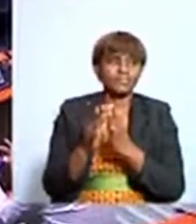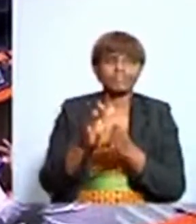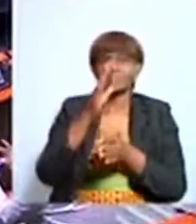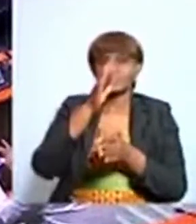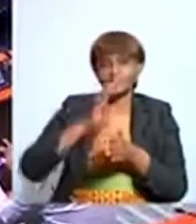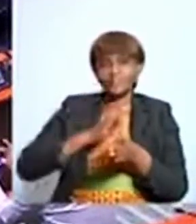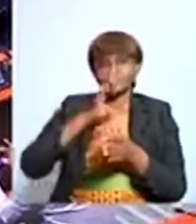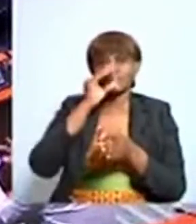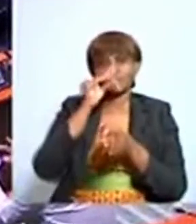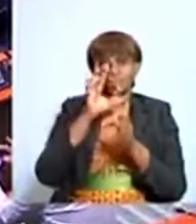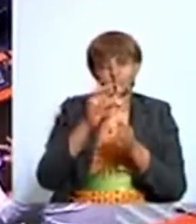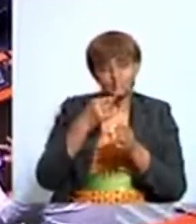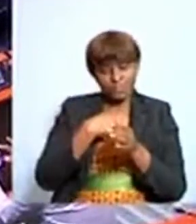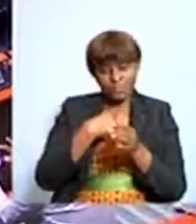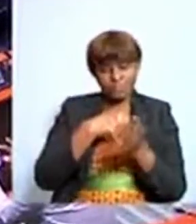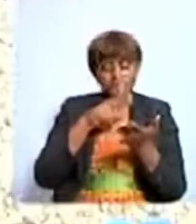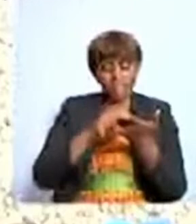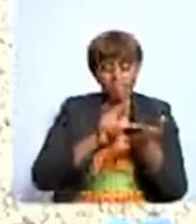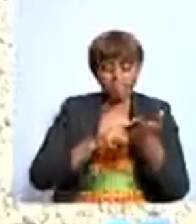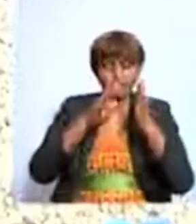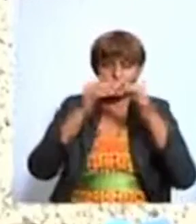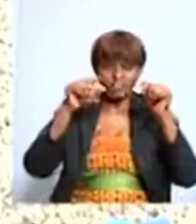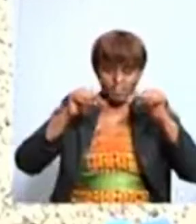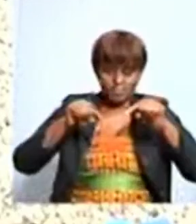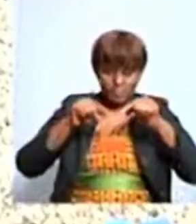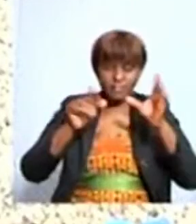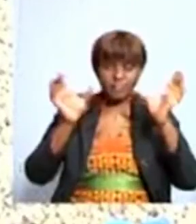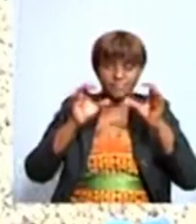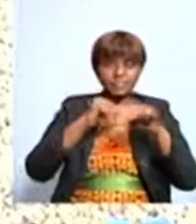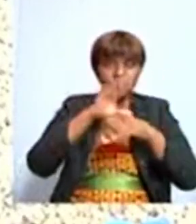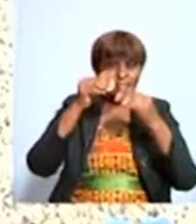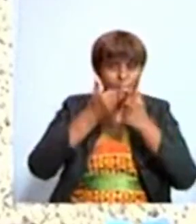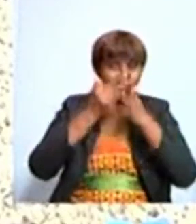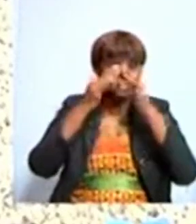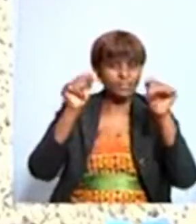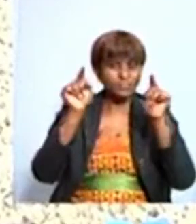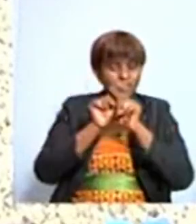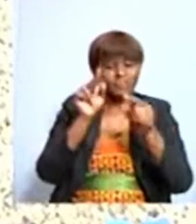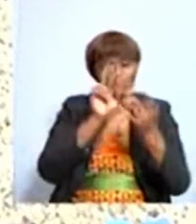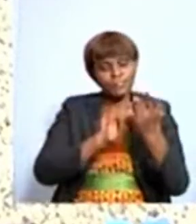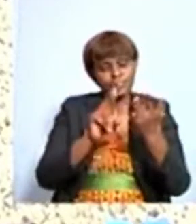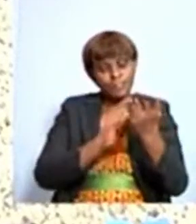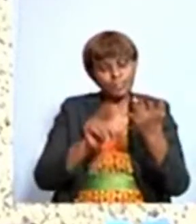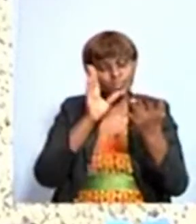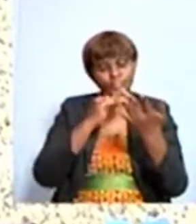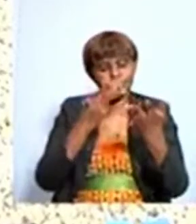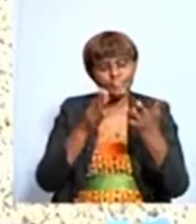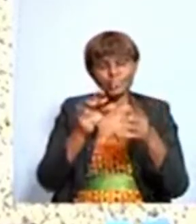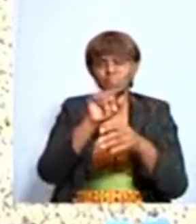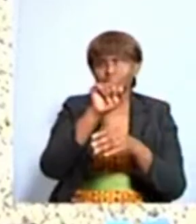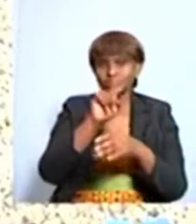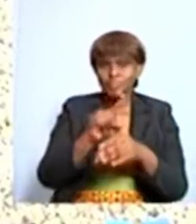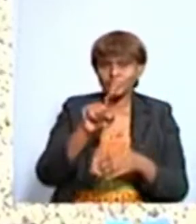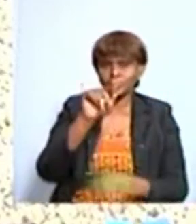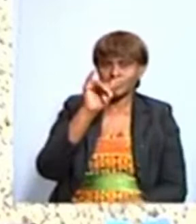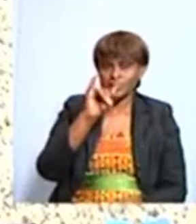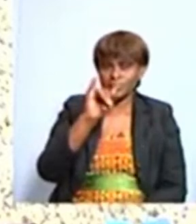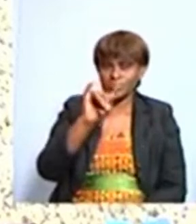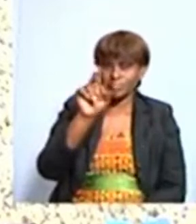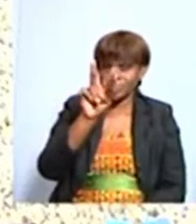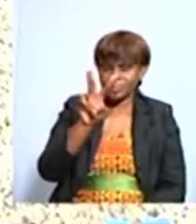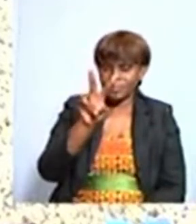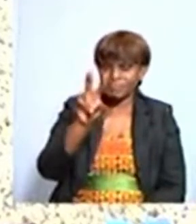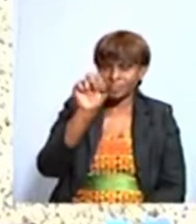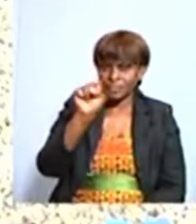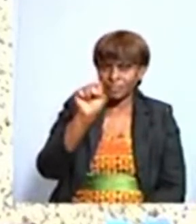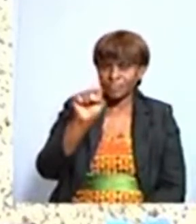Madam Speaker, I have to report to the House that the Committee of the whole House has gone through Zambia Institute of Valuation